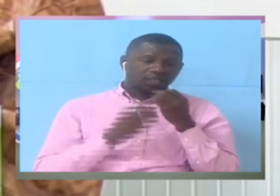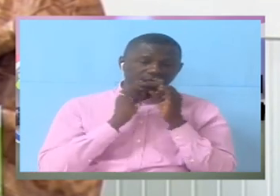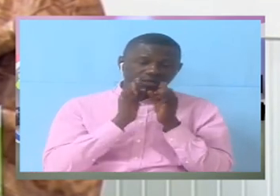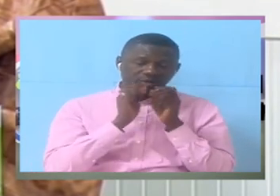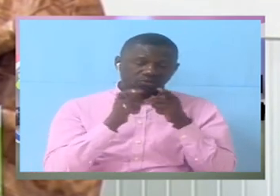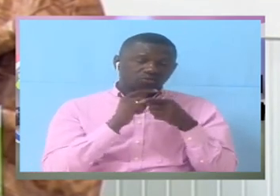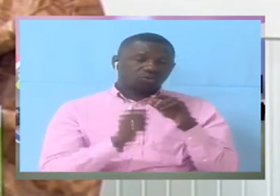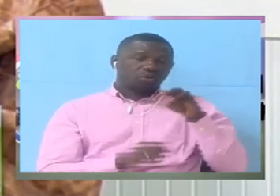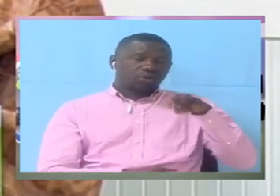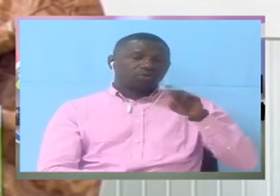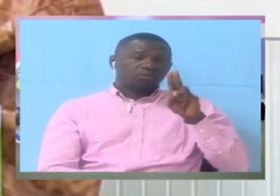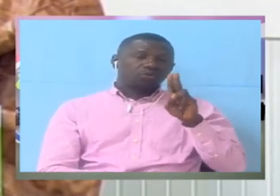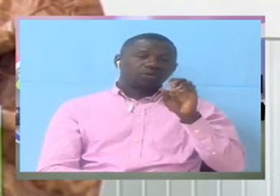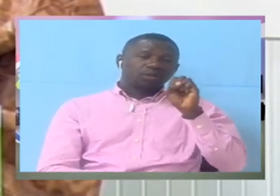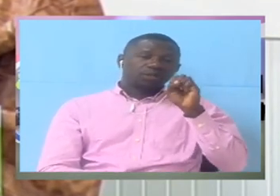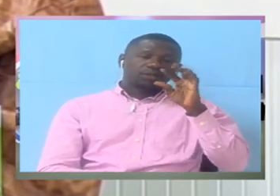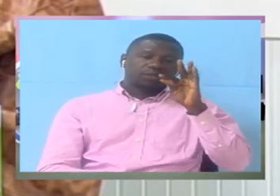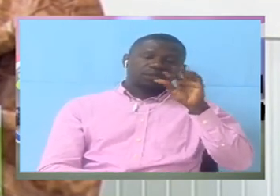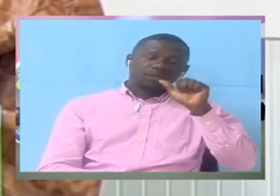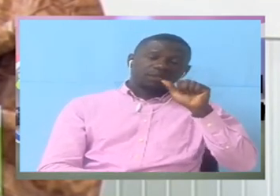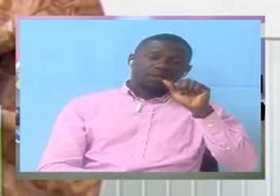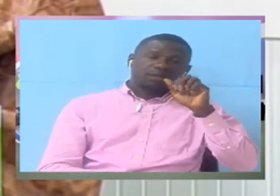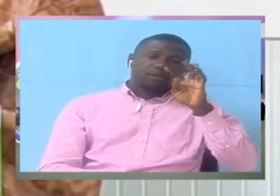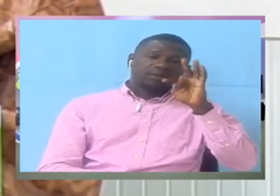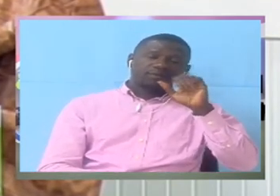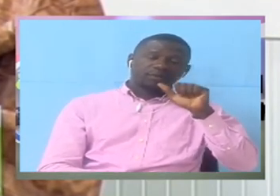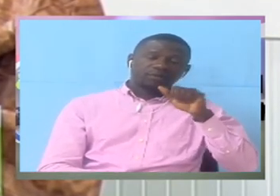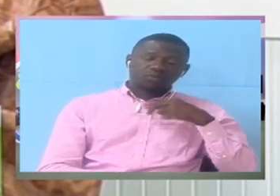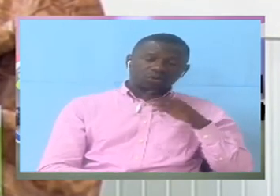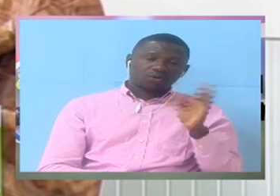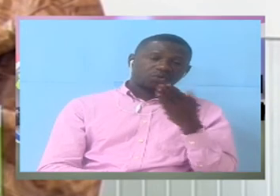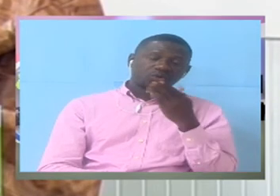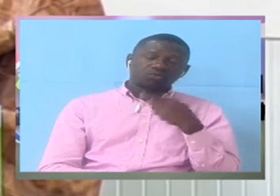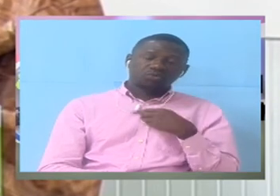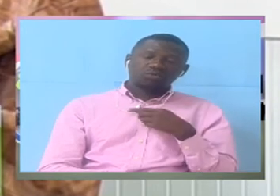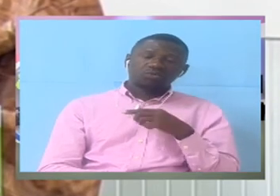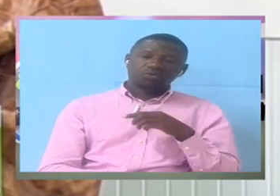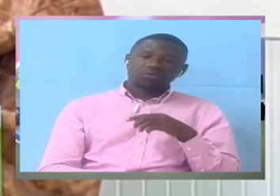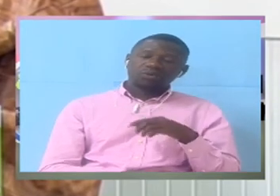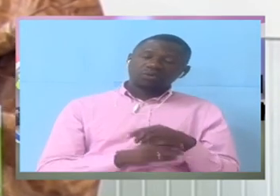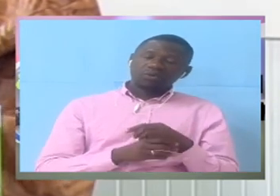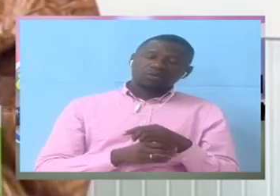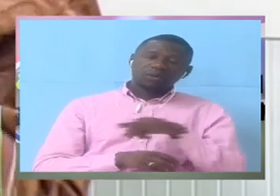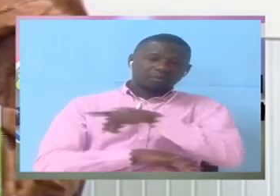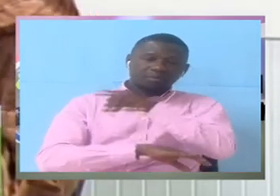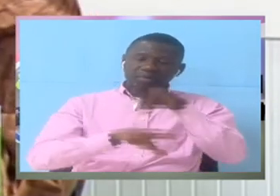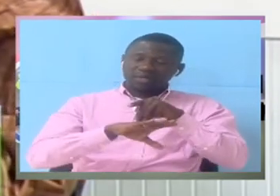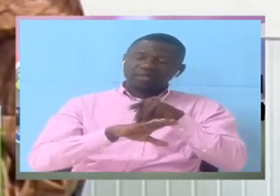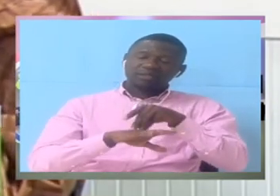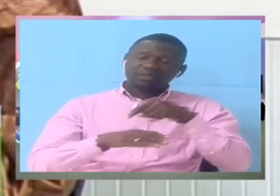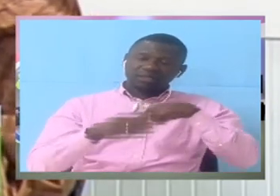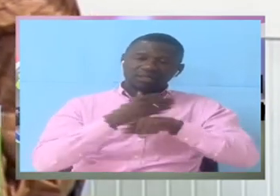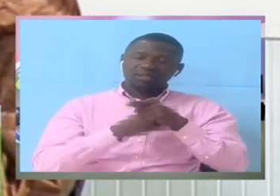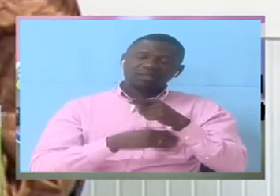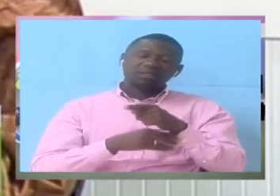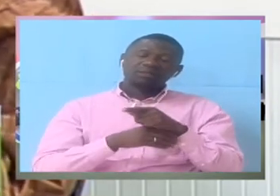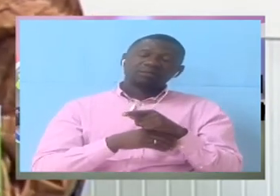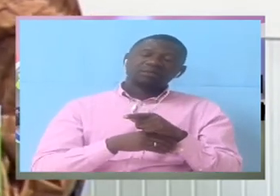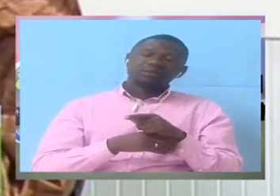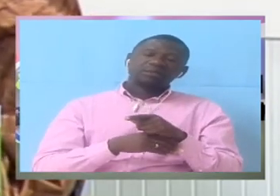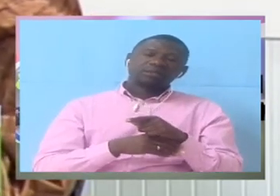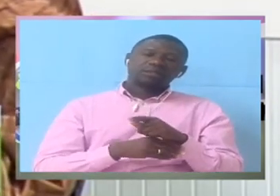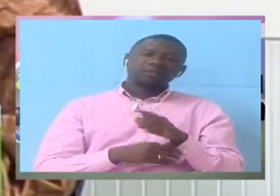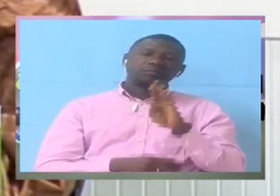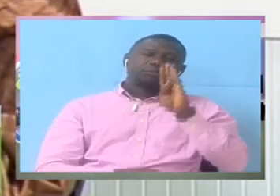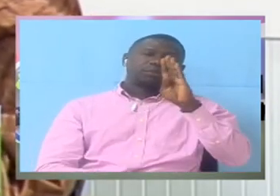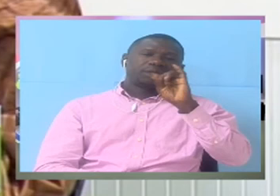remain there. We have to go to Grand Bassa. Grand Bassam. Bassa, yes, in Bichama. Grand Bassa in